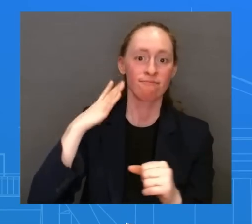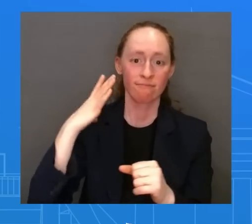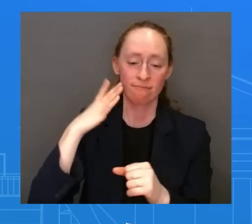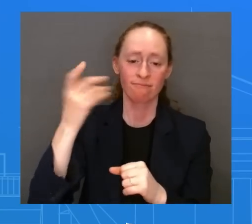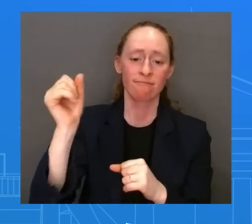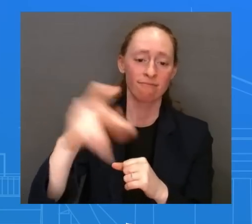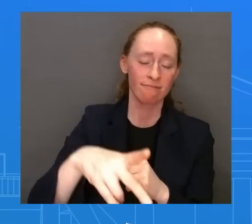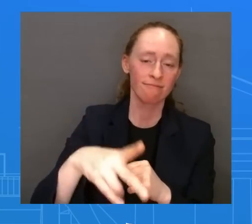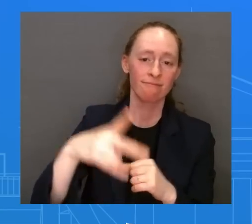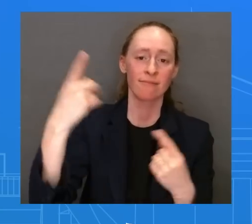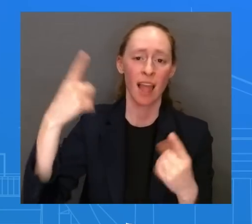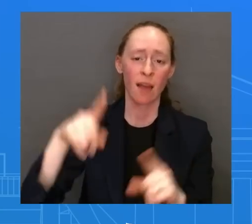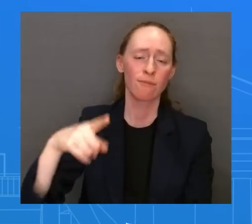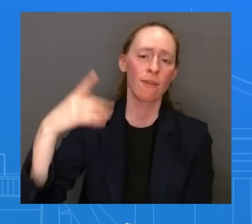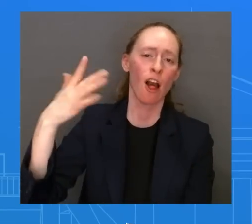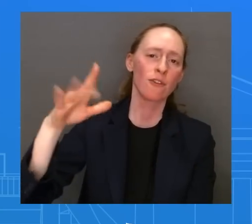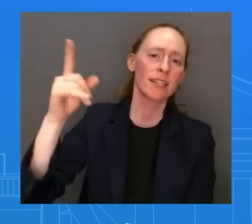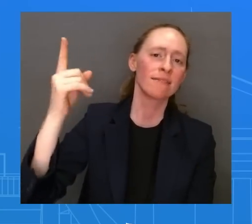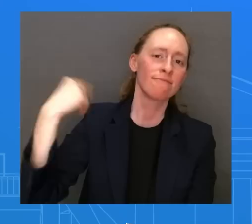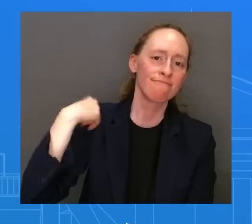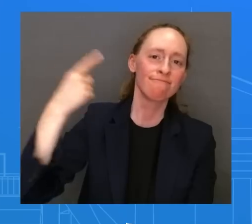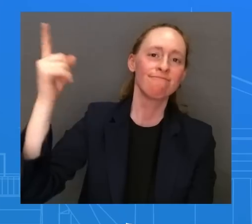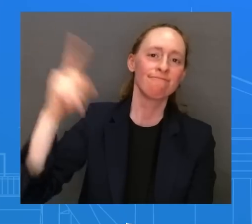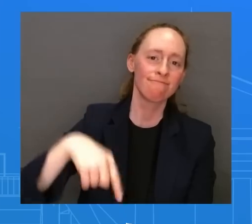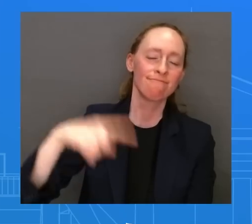we would urge China not to overreact